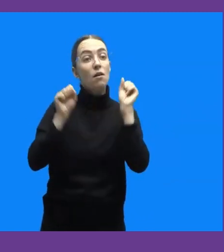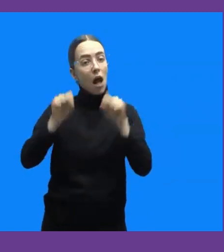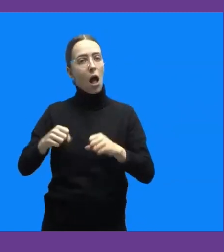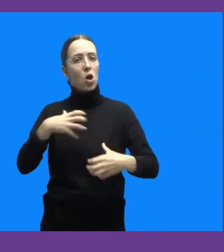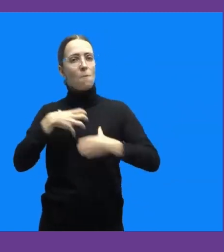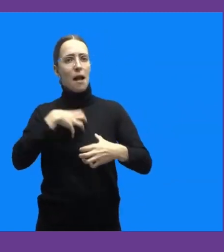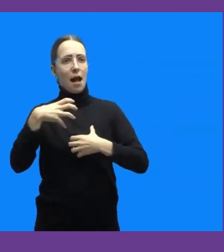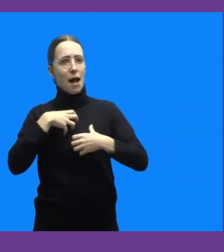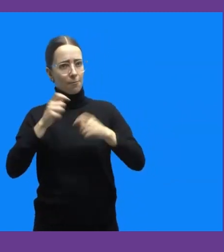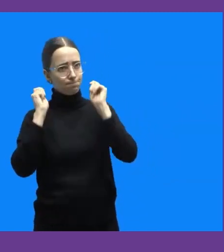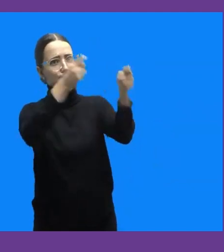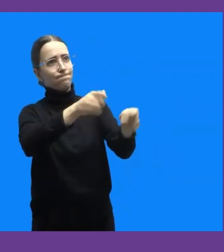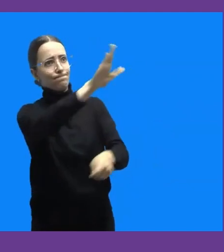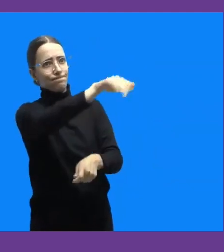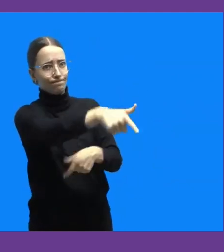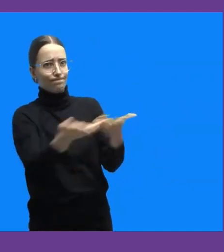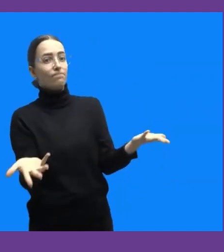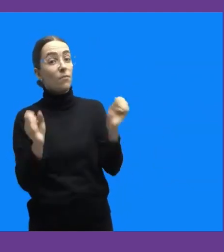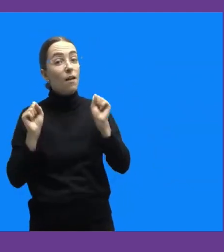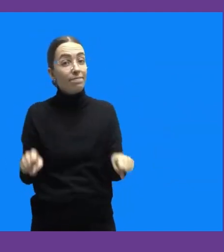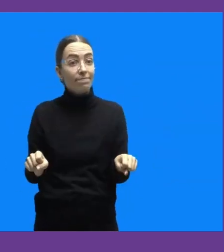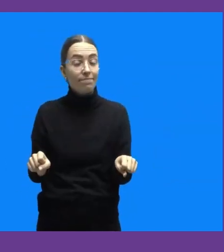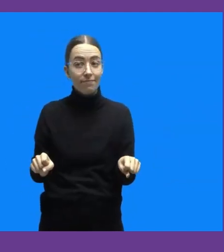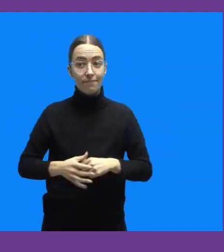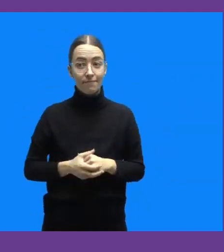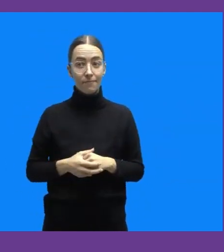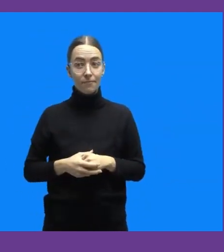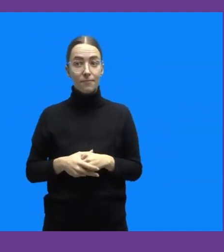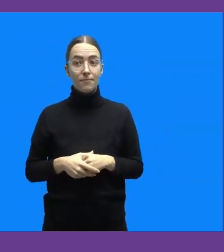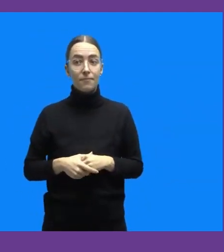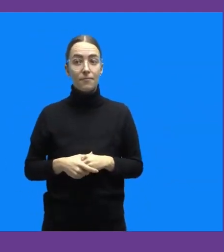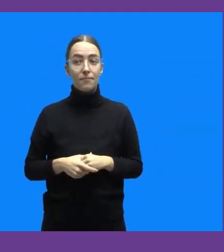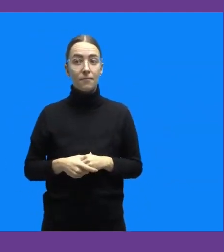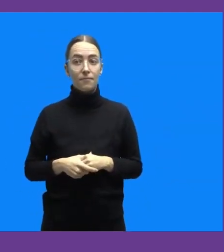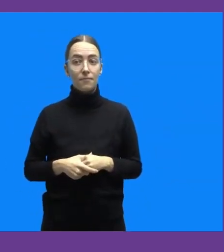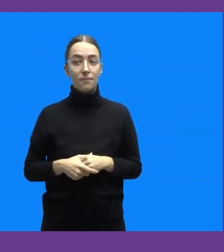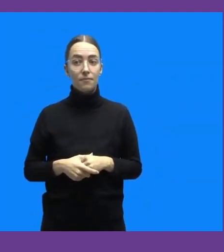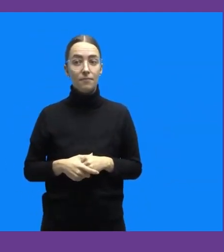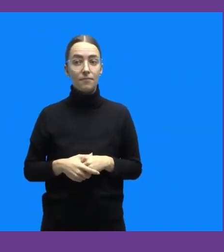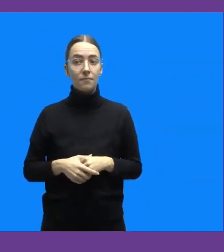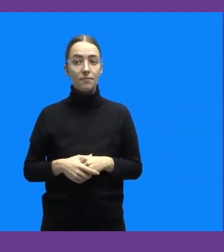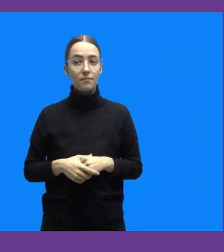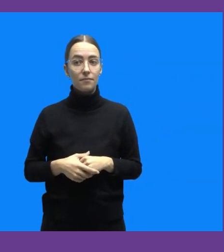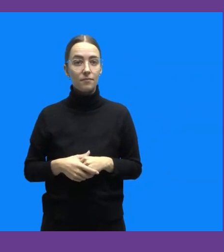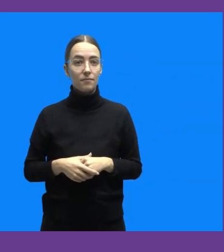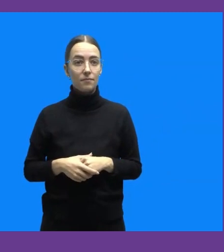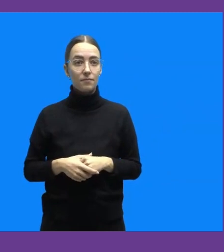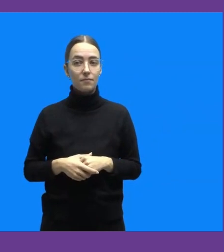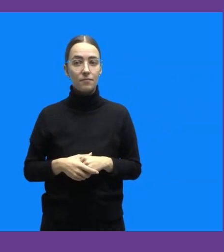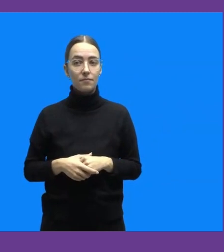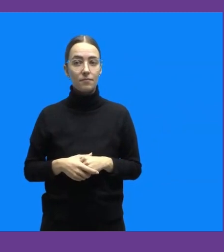disabilities, and there are several others. So what I would be recommending is find out who your market